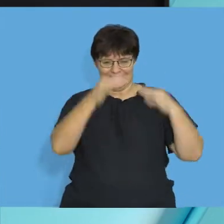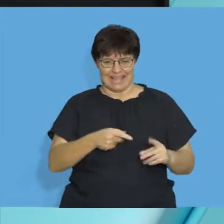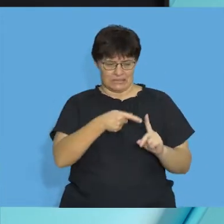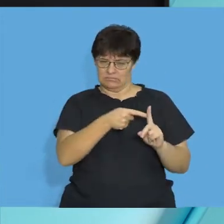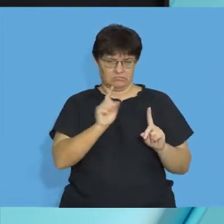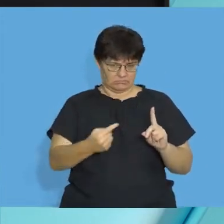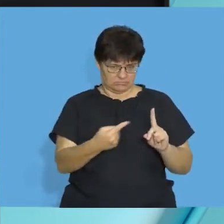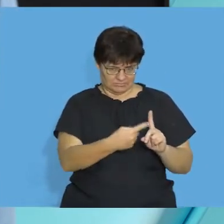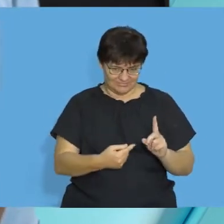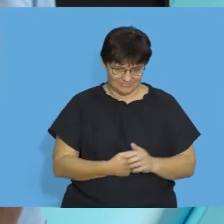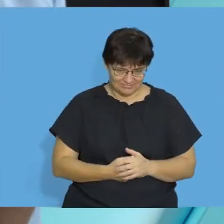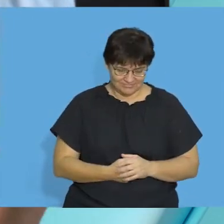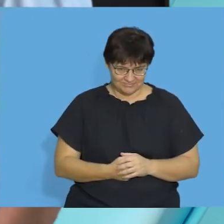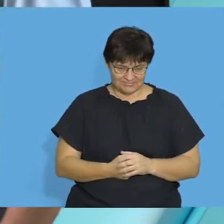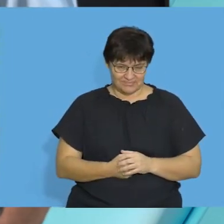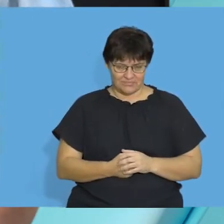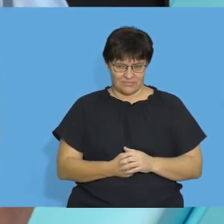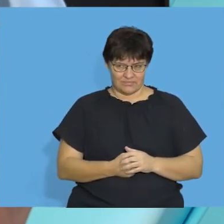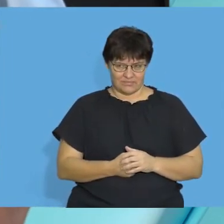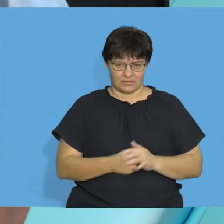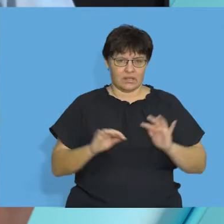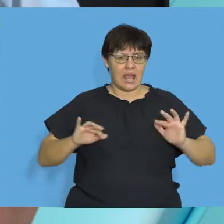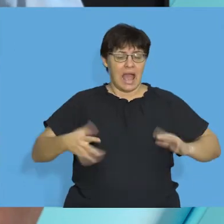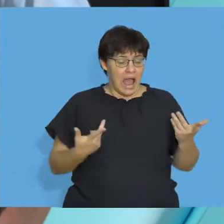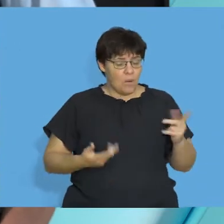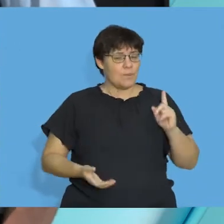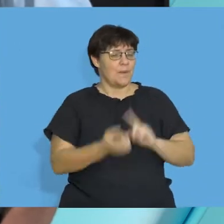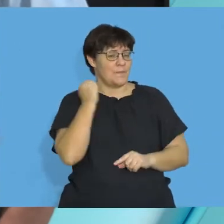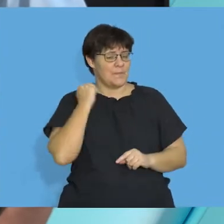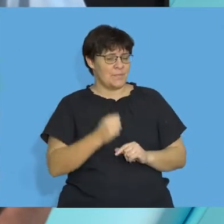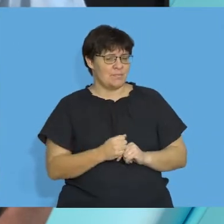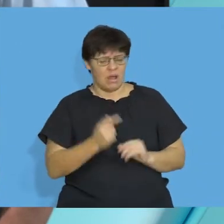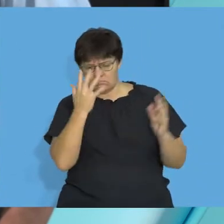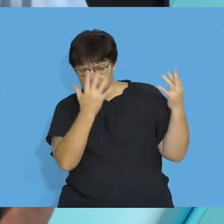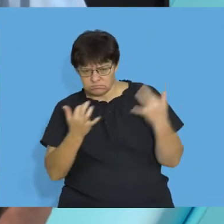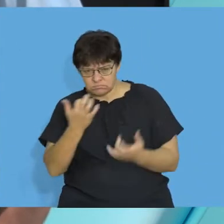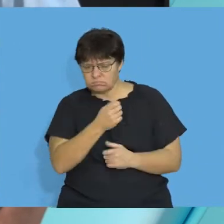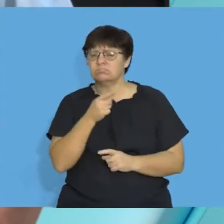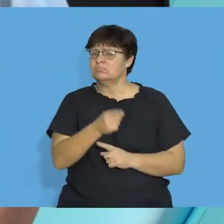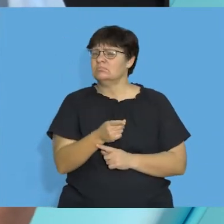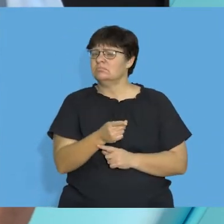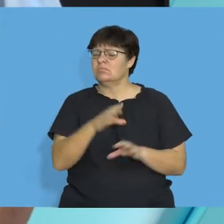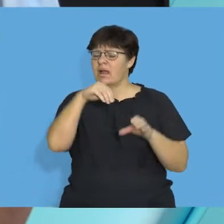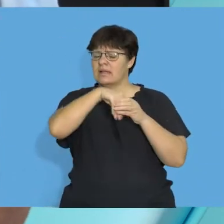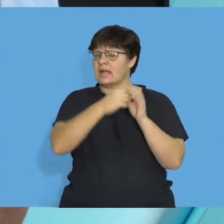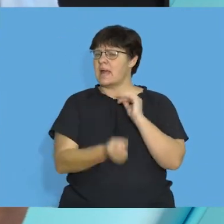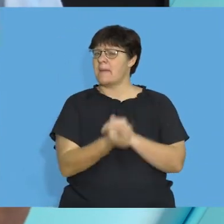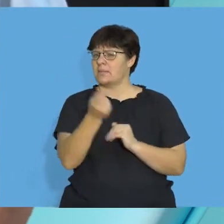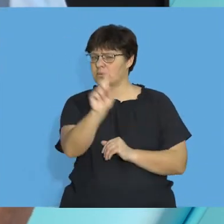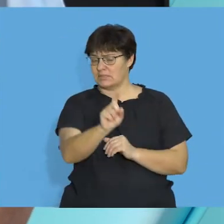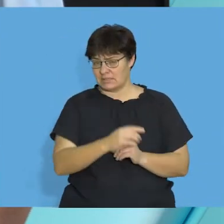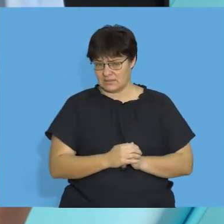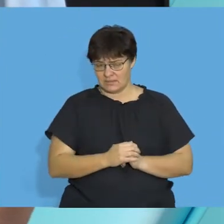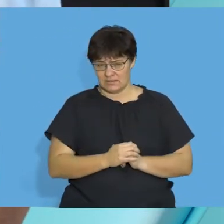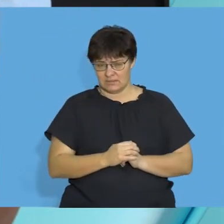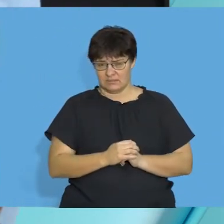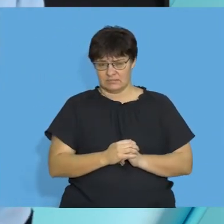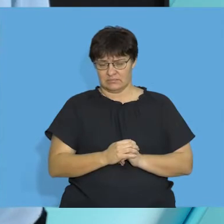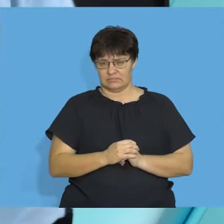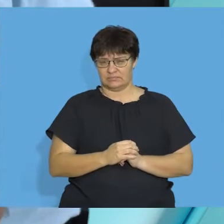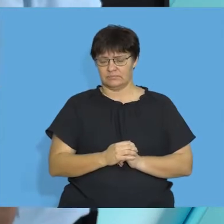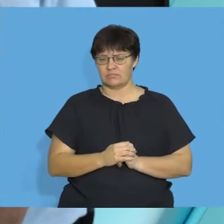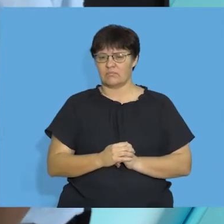teenager. So how can we predict and how can we work out what is exactly happening? So I'm going to use the